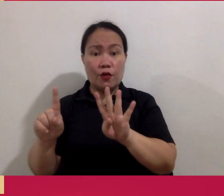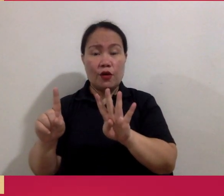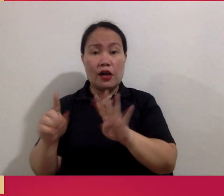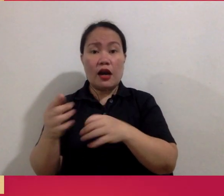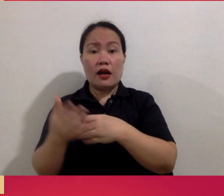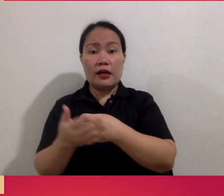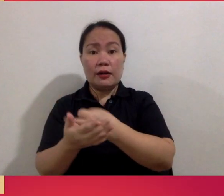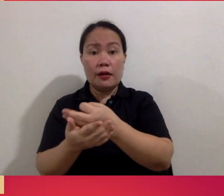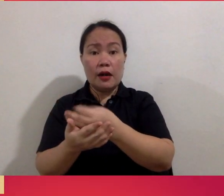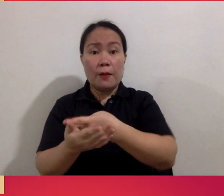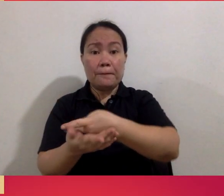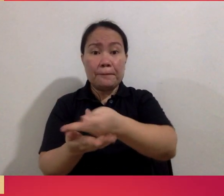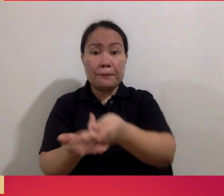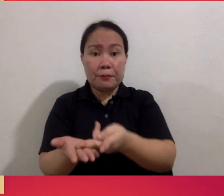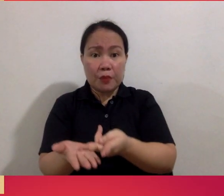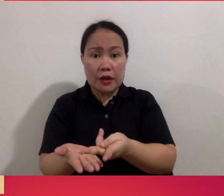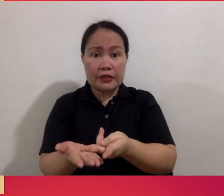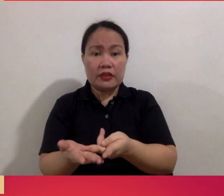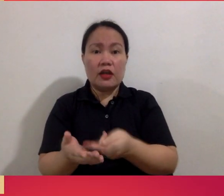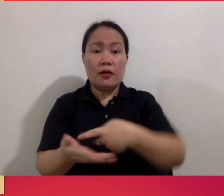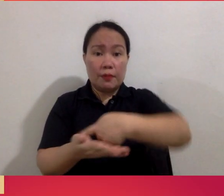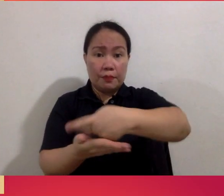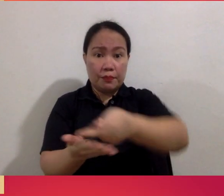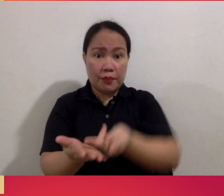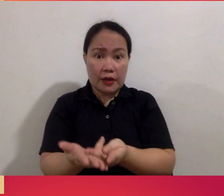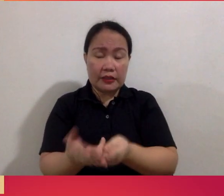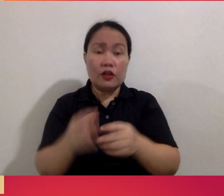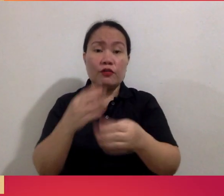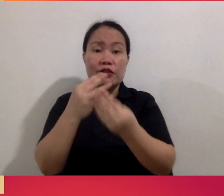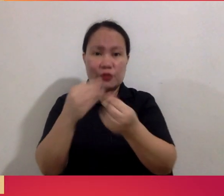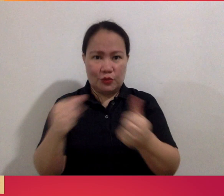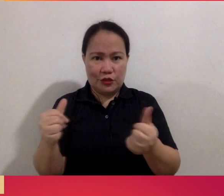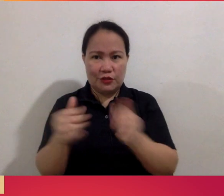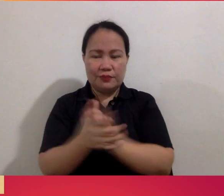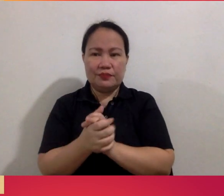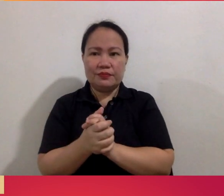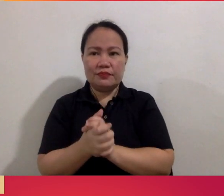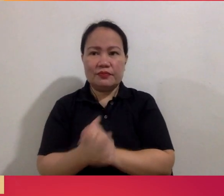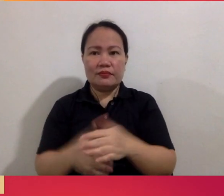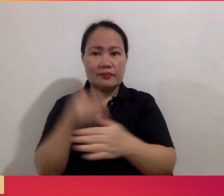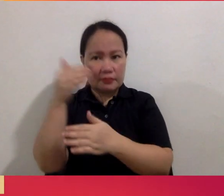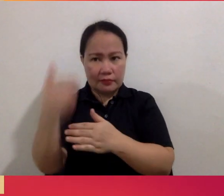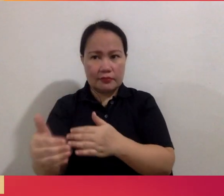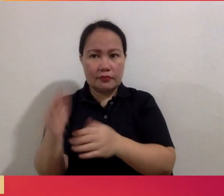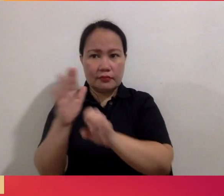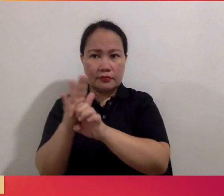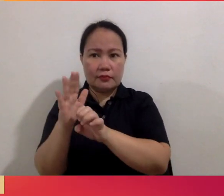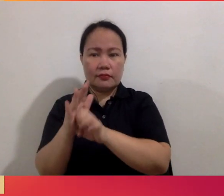4 is solutions. Next.